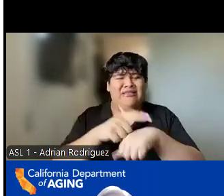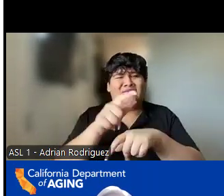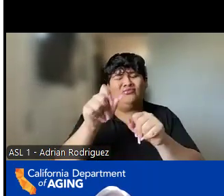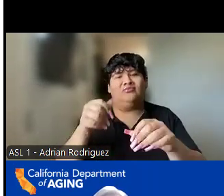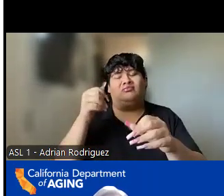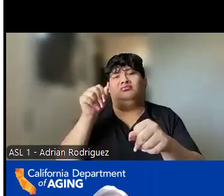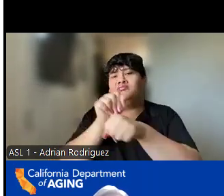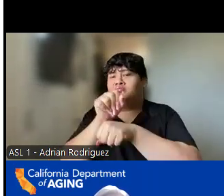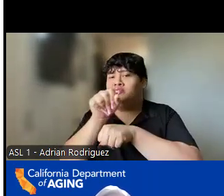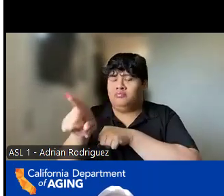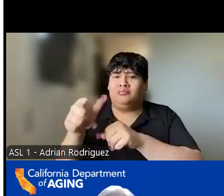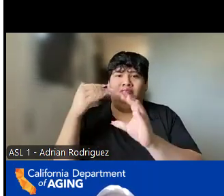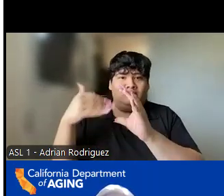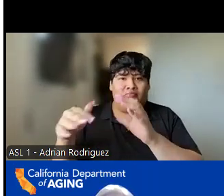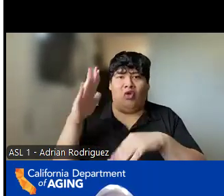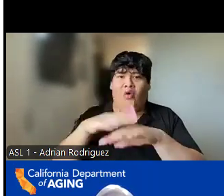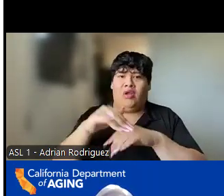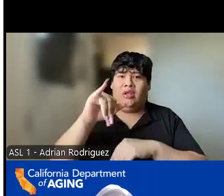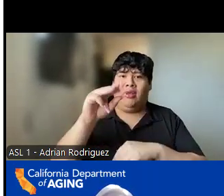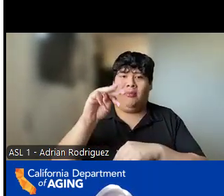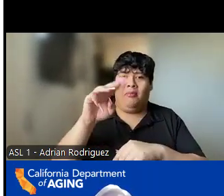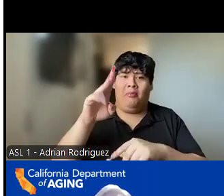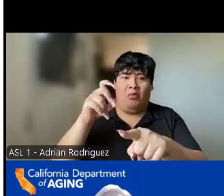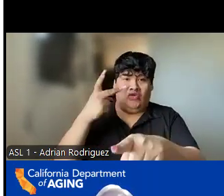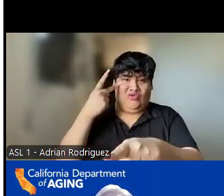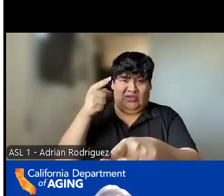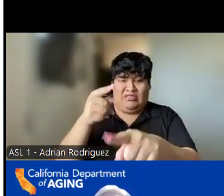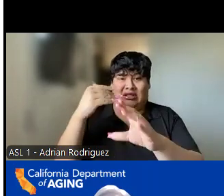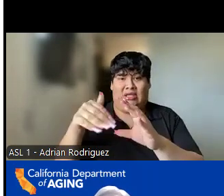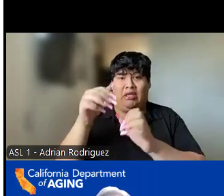at the Engage email box. Let me give you that again. Engage,